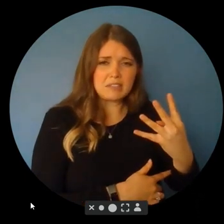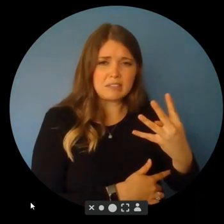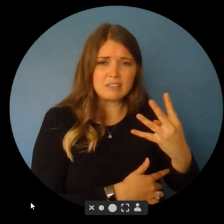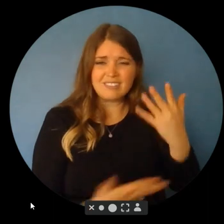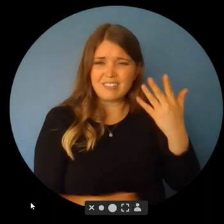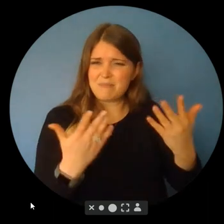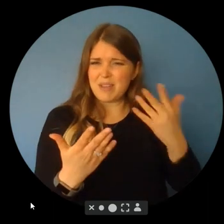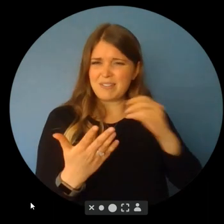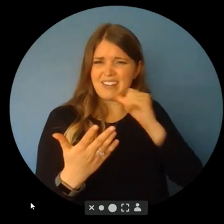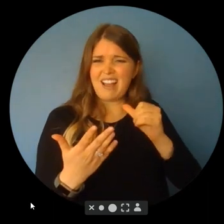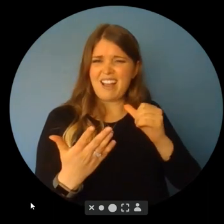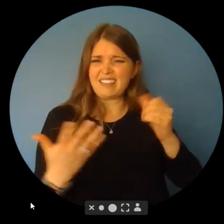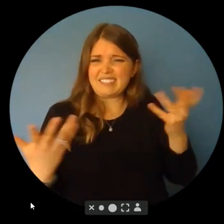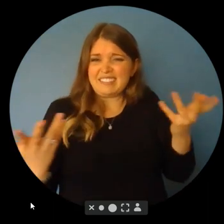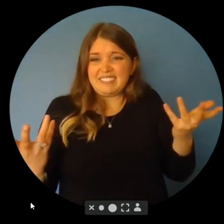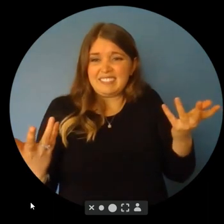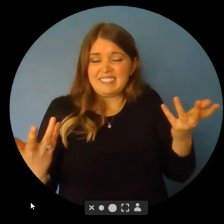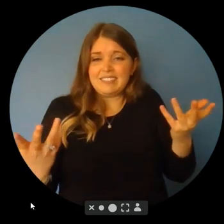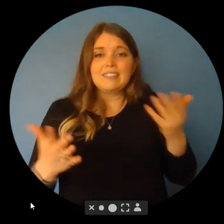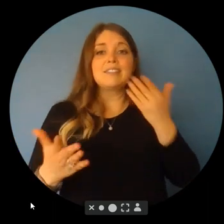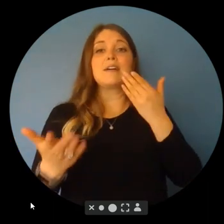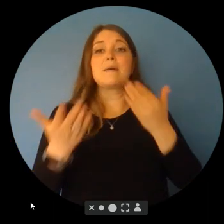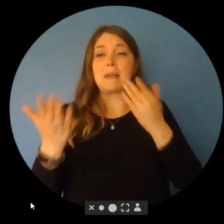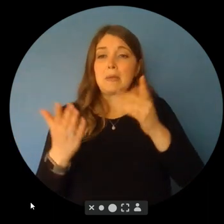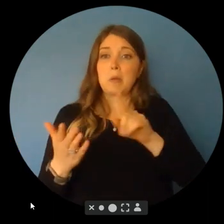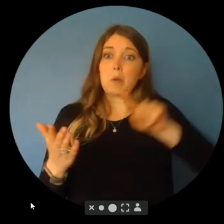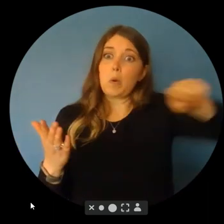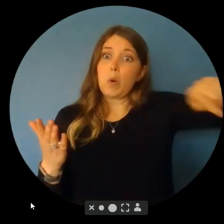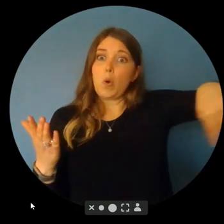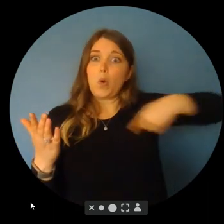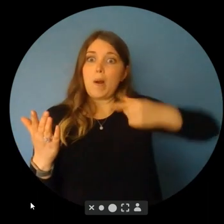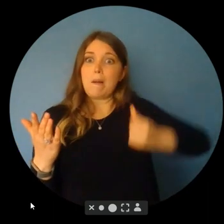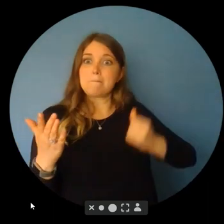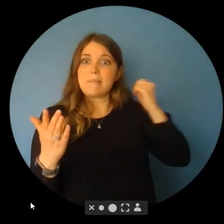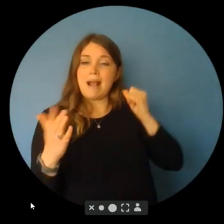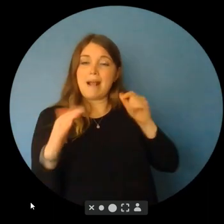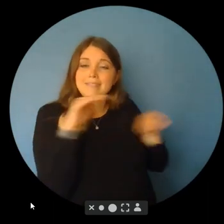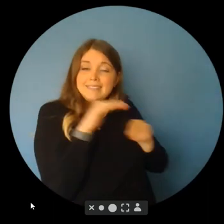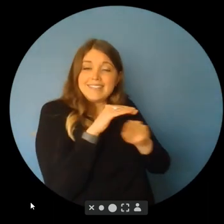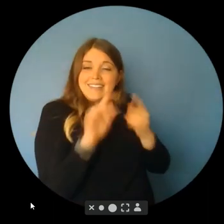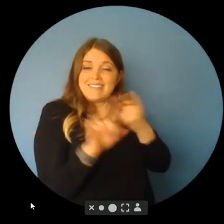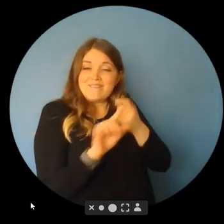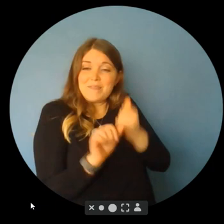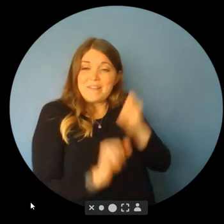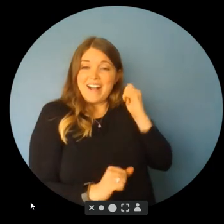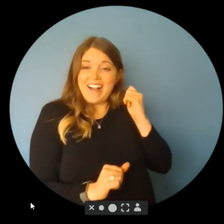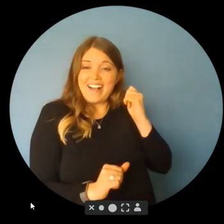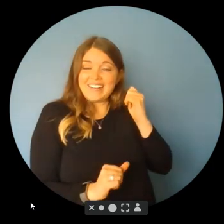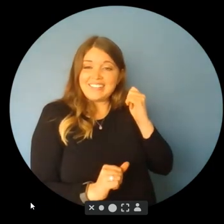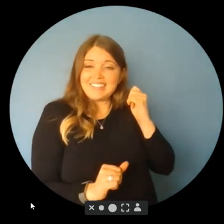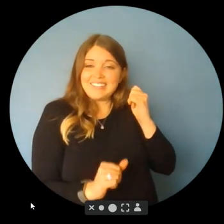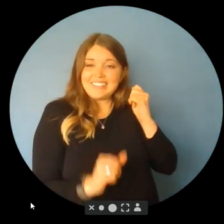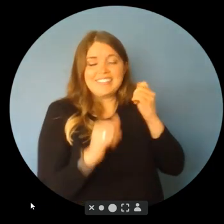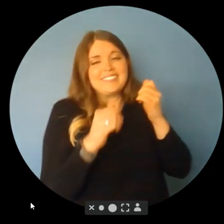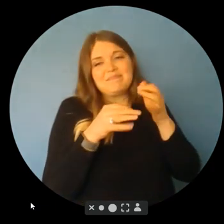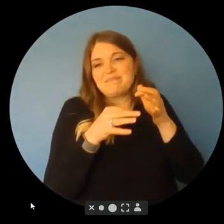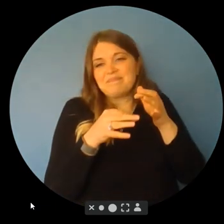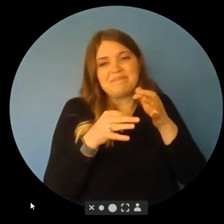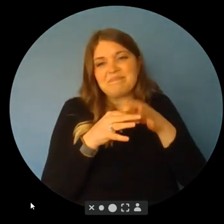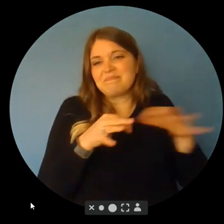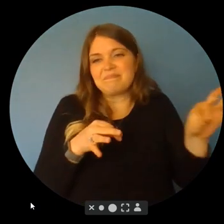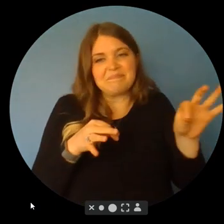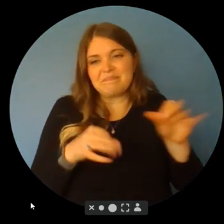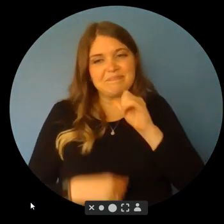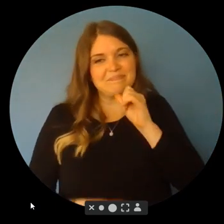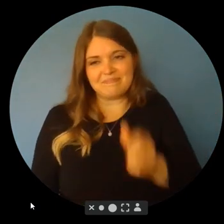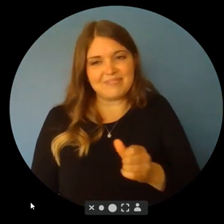not quite? Or go around back and sneak in from behind? Simply, it's not, I'm afraid you